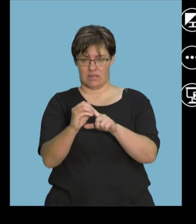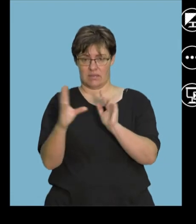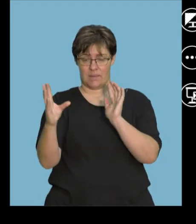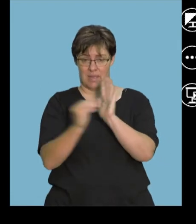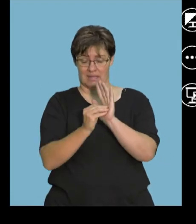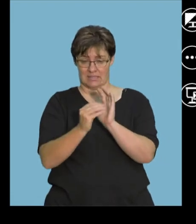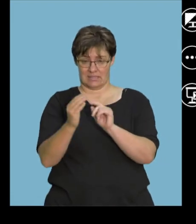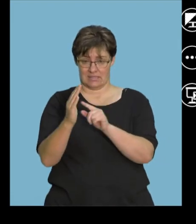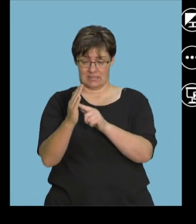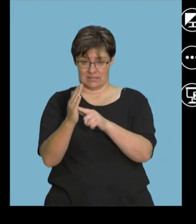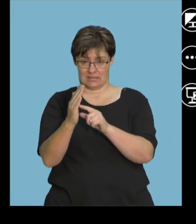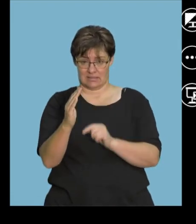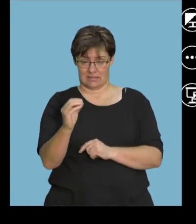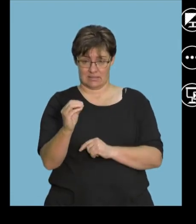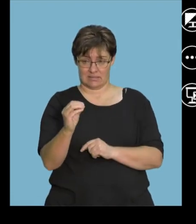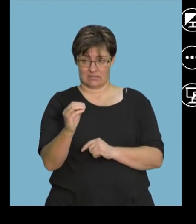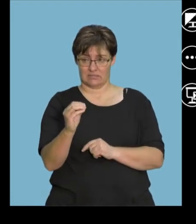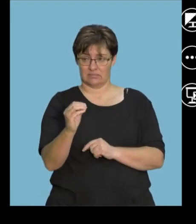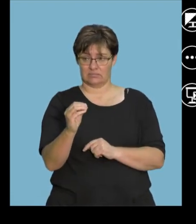magnet, right?